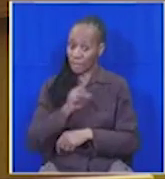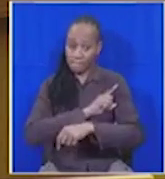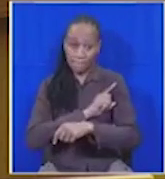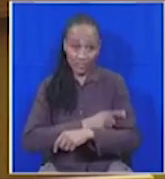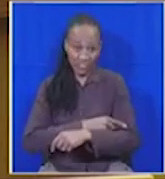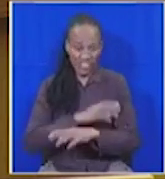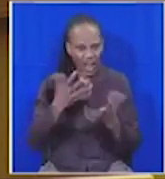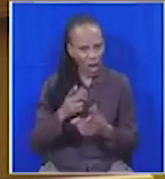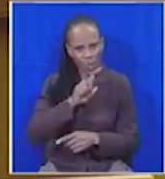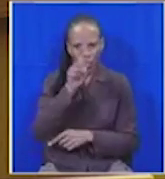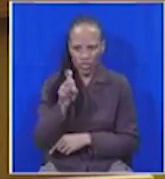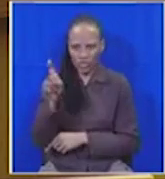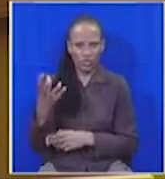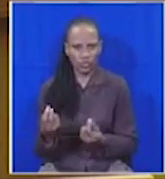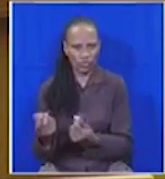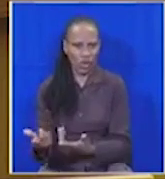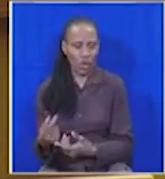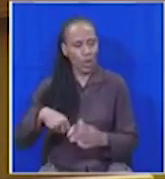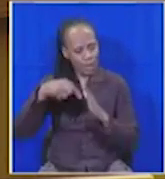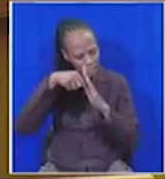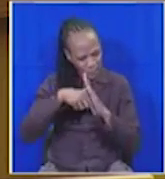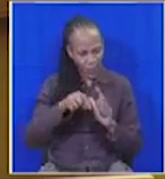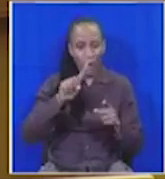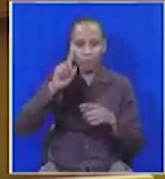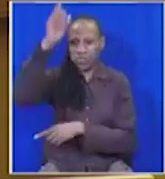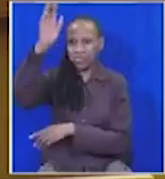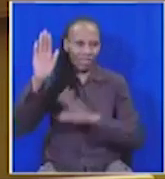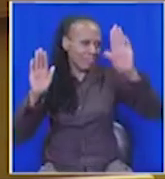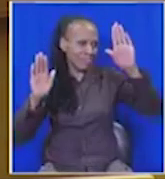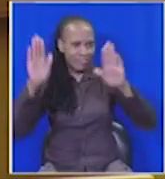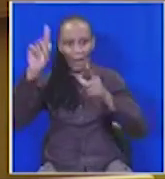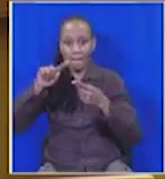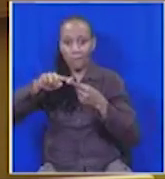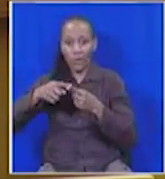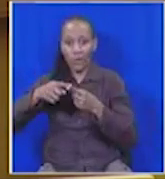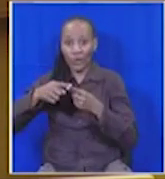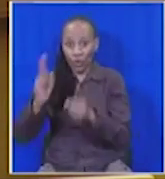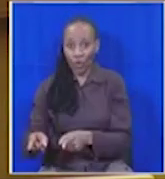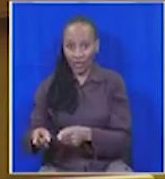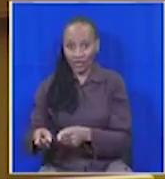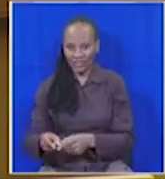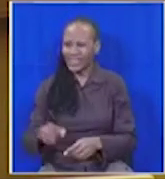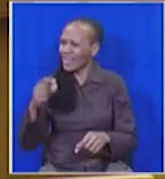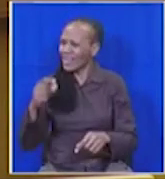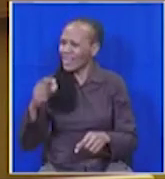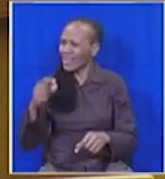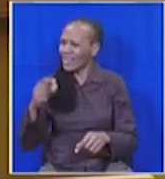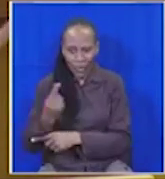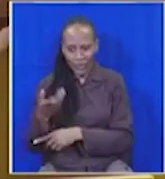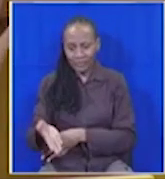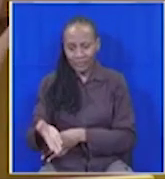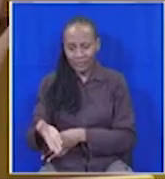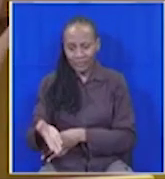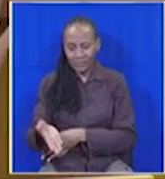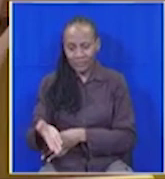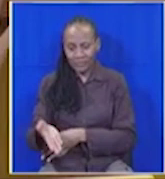We have worked extensively on points of order because it has become a practice. Either members hop